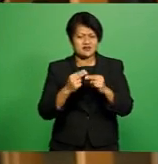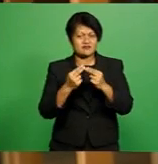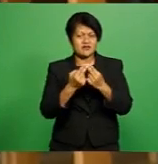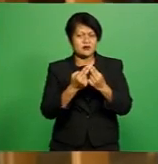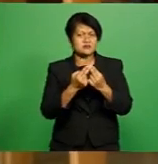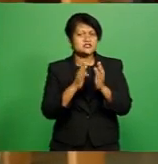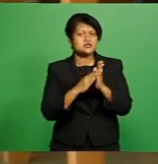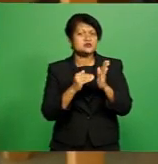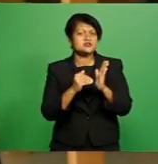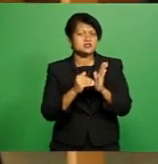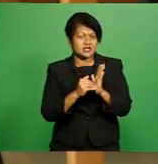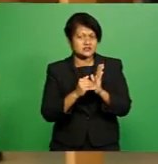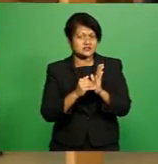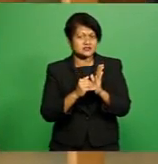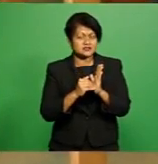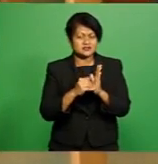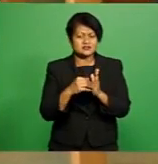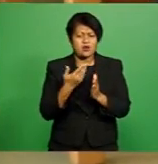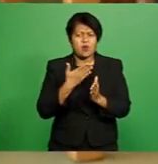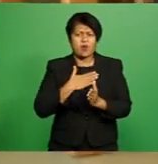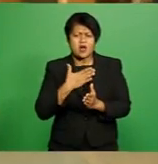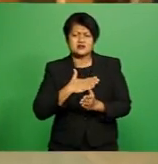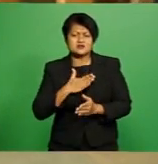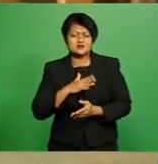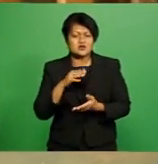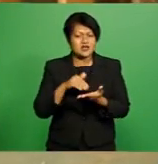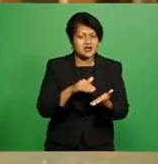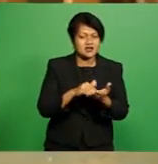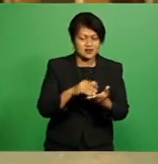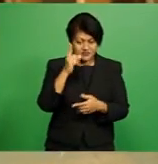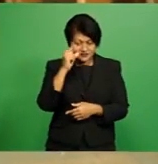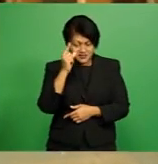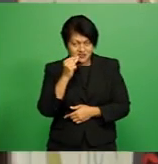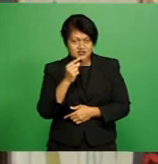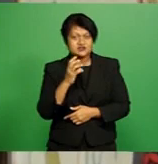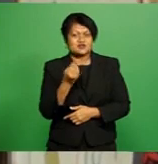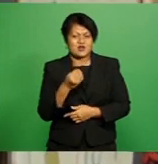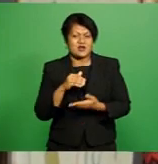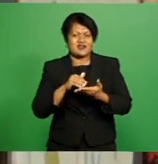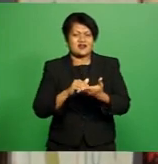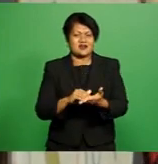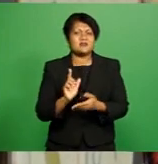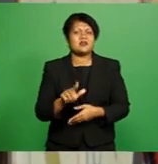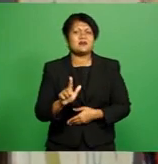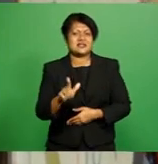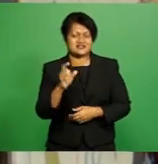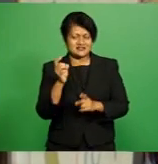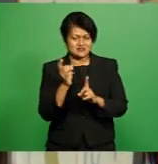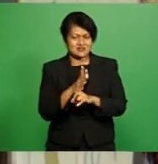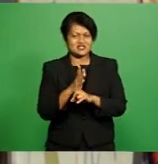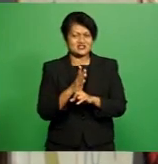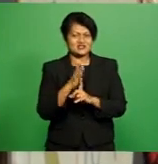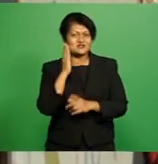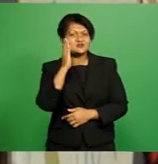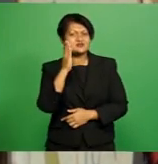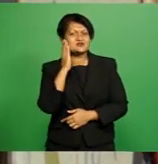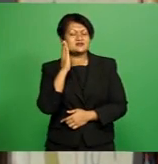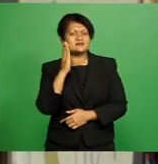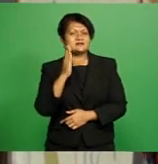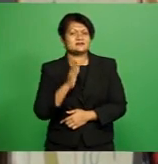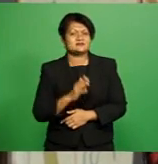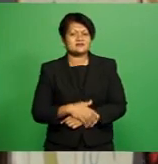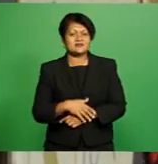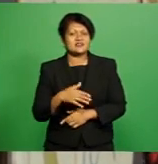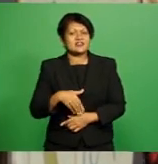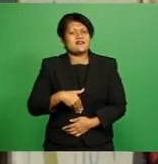who are looking to help out fellow Fijians affected by the recent cyclones. They felt fit to give